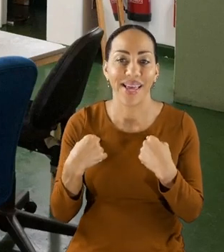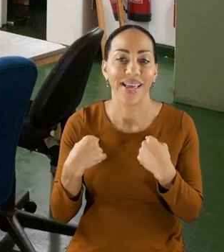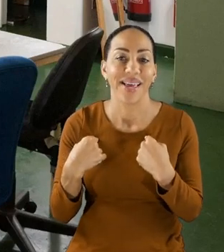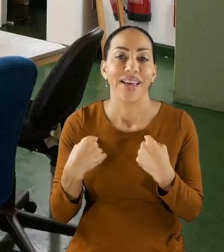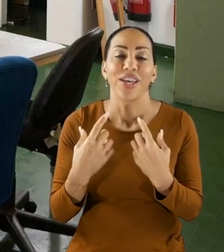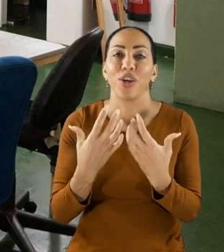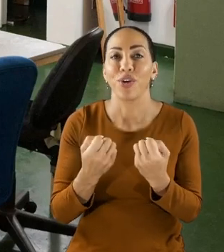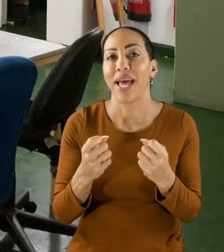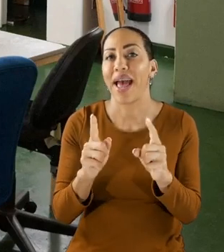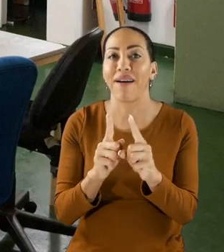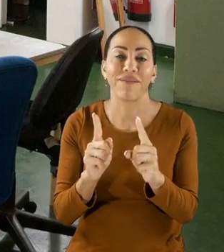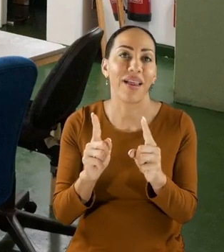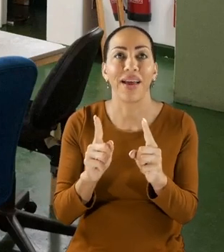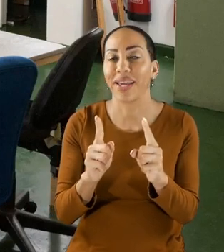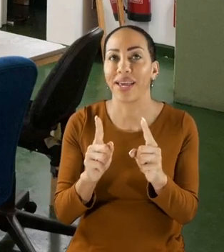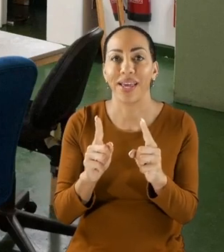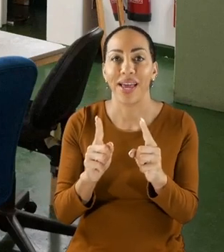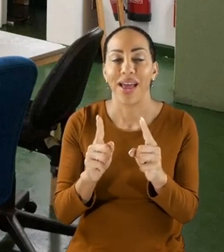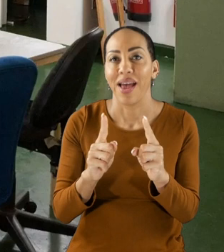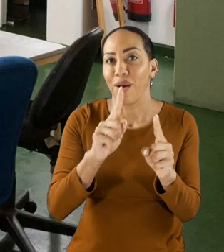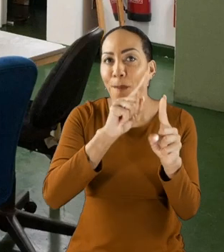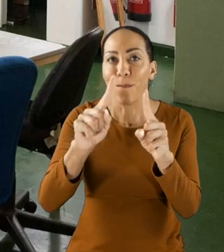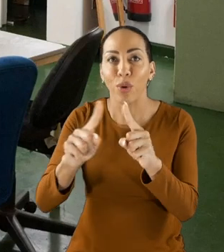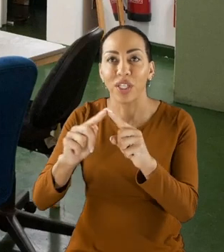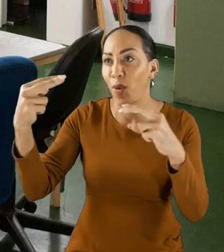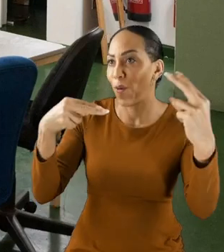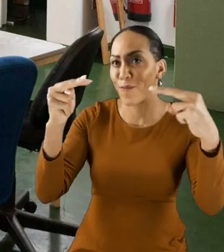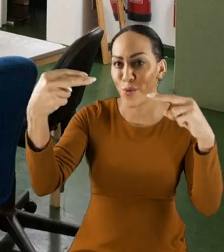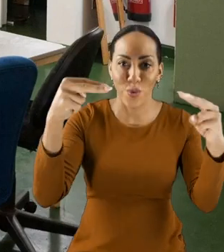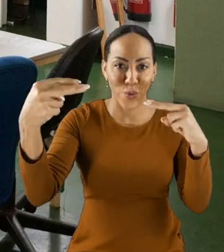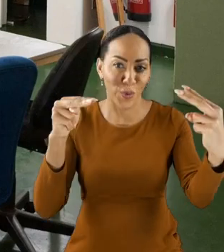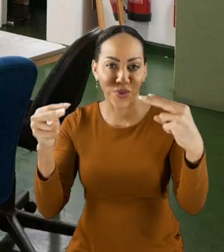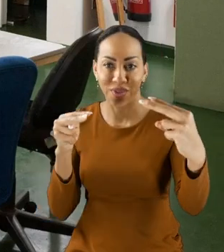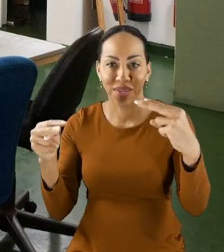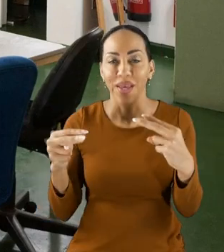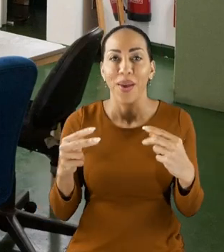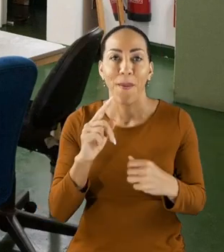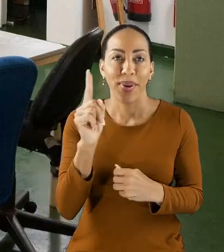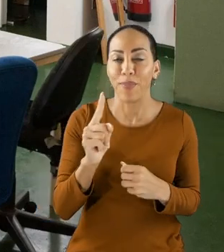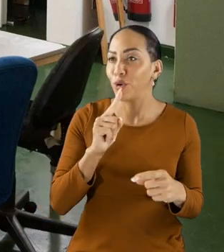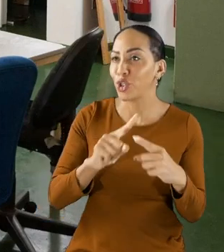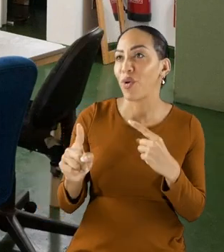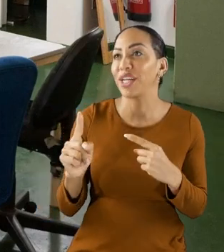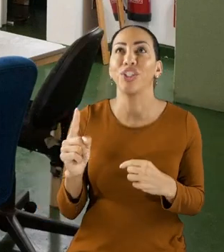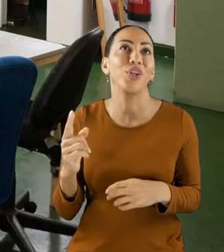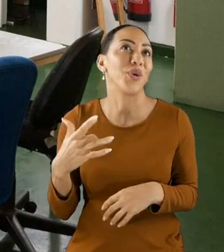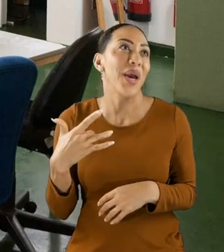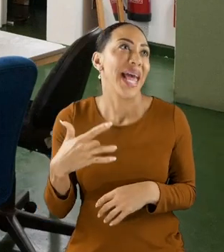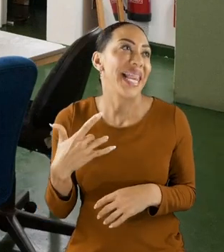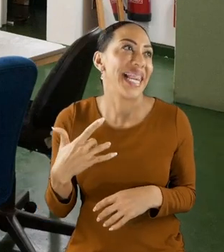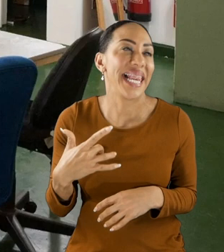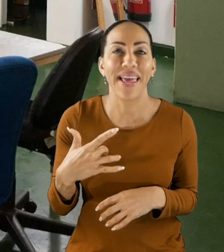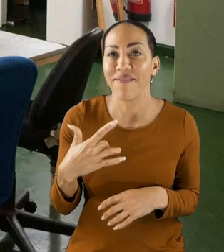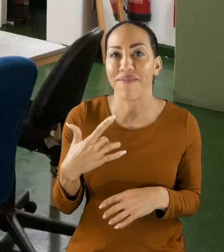emphasize the sense of a panopticon that exists around the idea of somebody trying to live their life against the